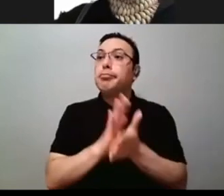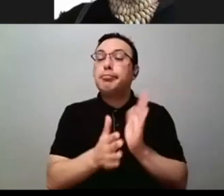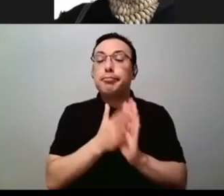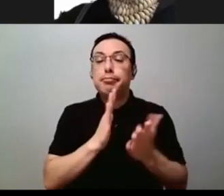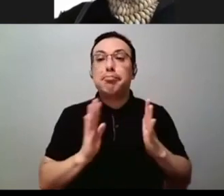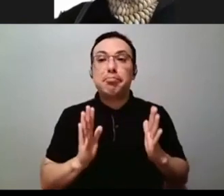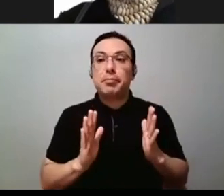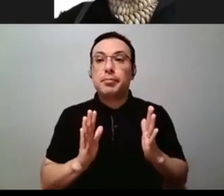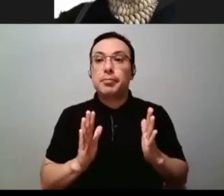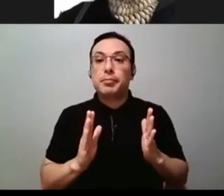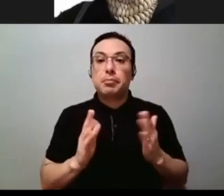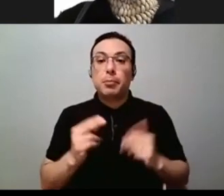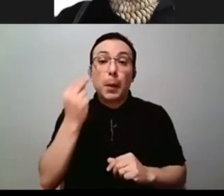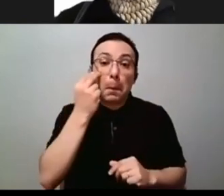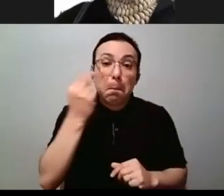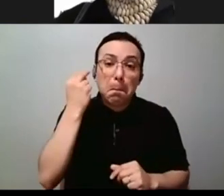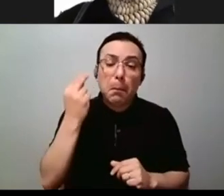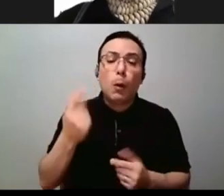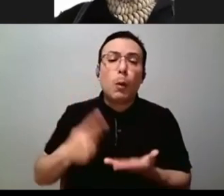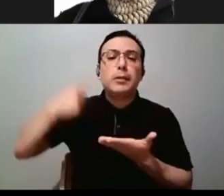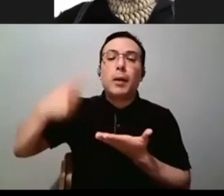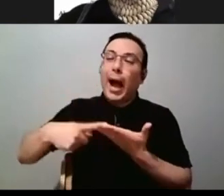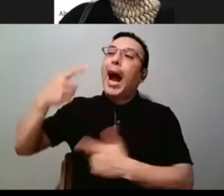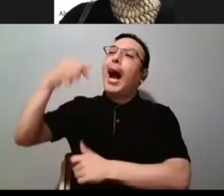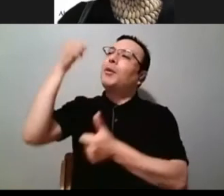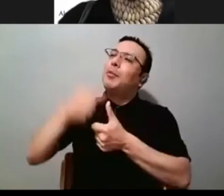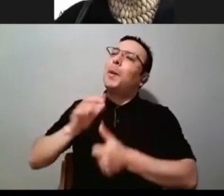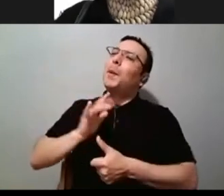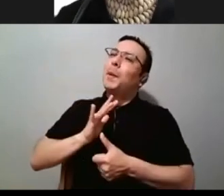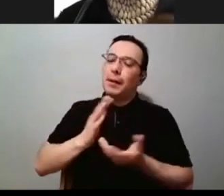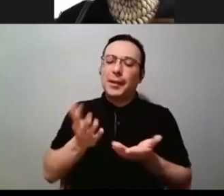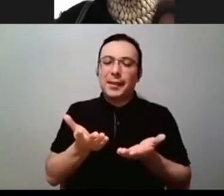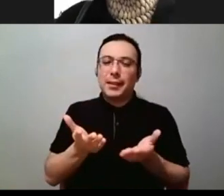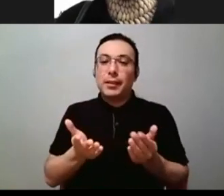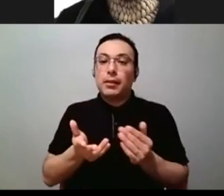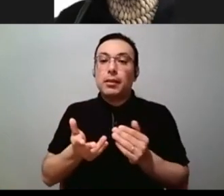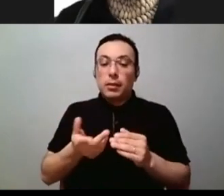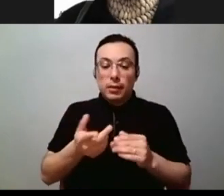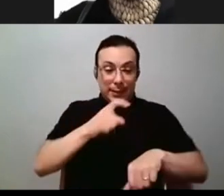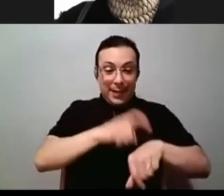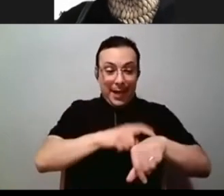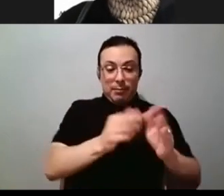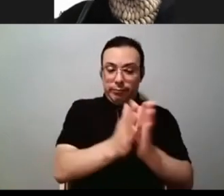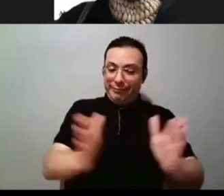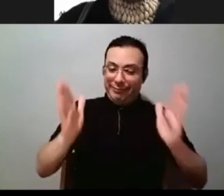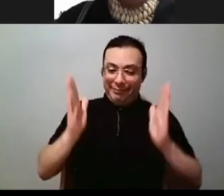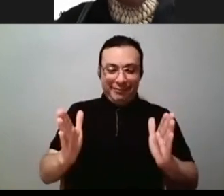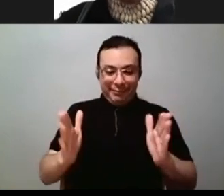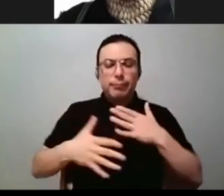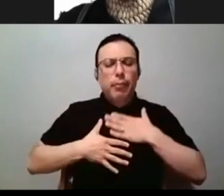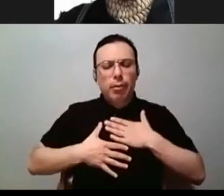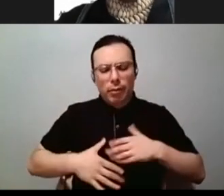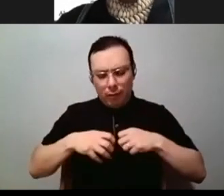so then so the the normal period or an acceptable period of of grieving a morning never